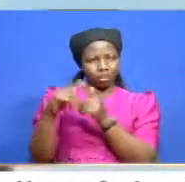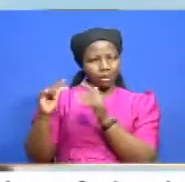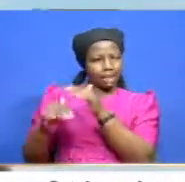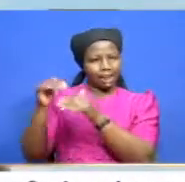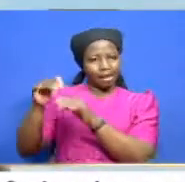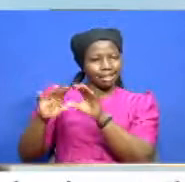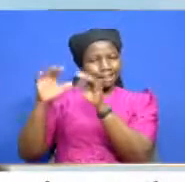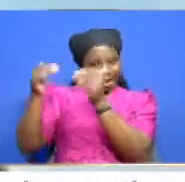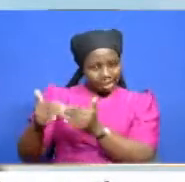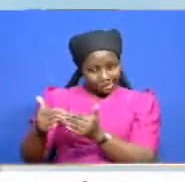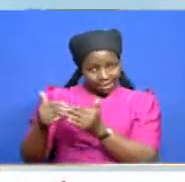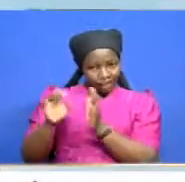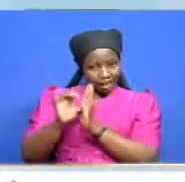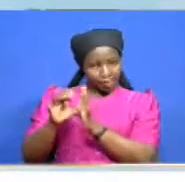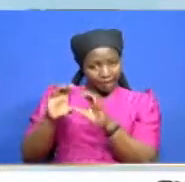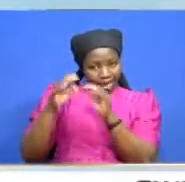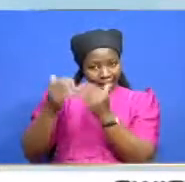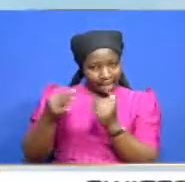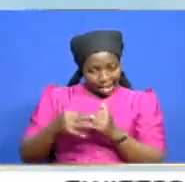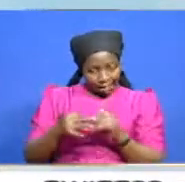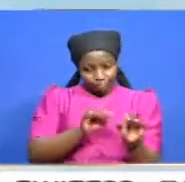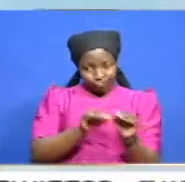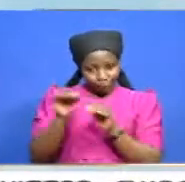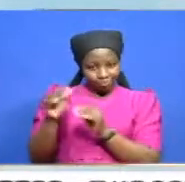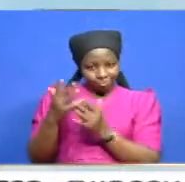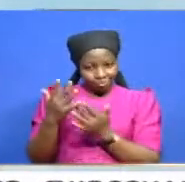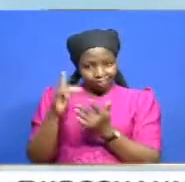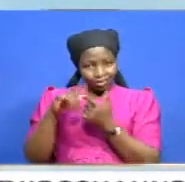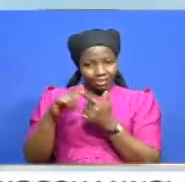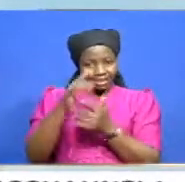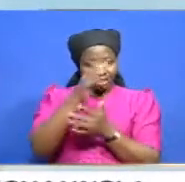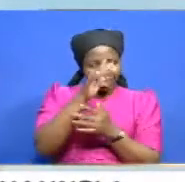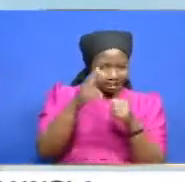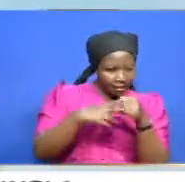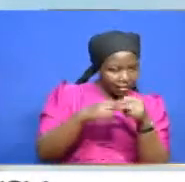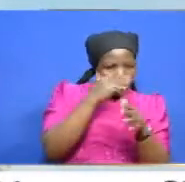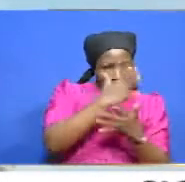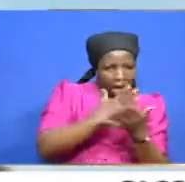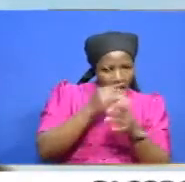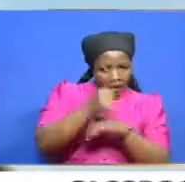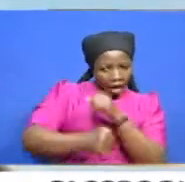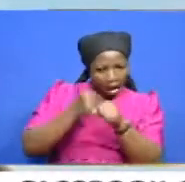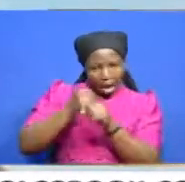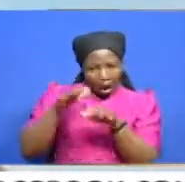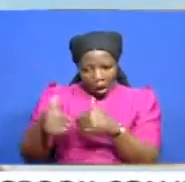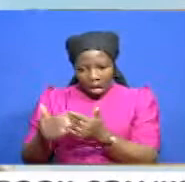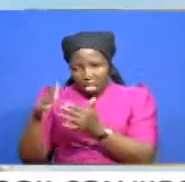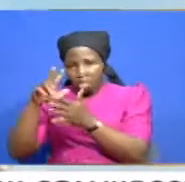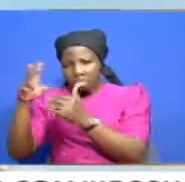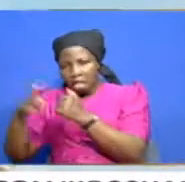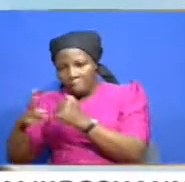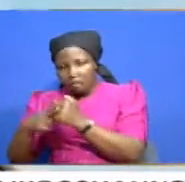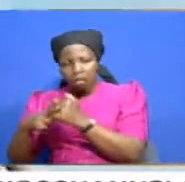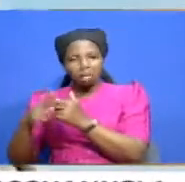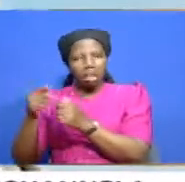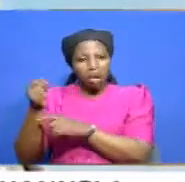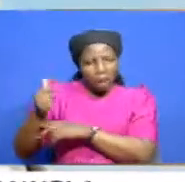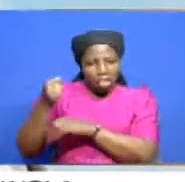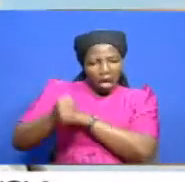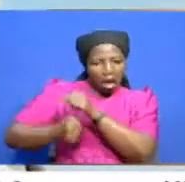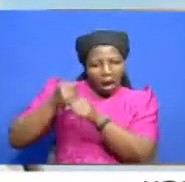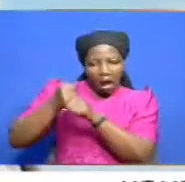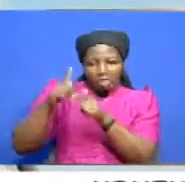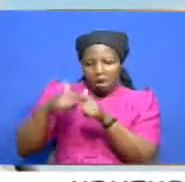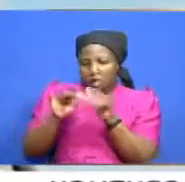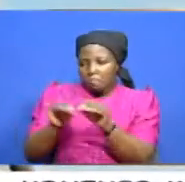grade 8 is now 7 years and a half or and a quarter. Mm-hmm. That is what makes you to go to Form 1. And maybe for you